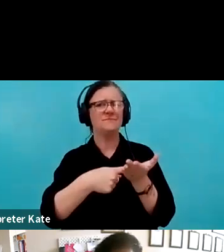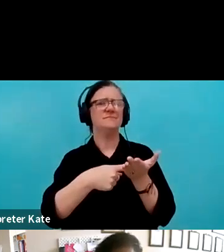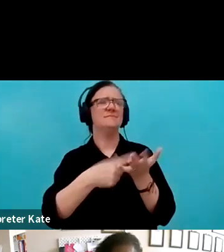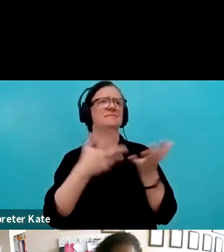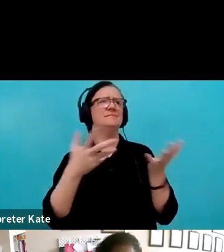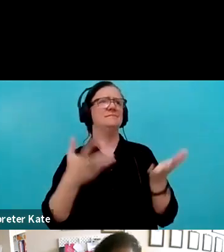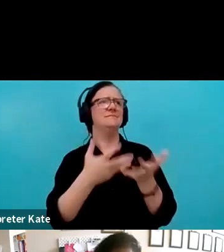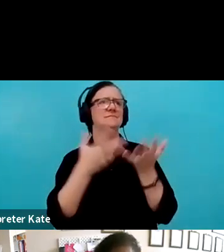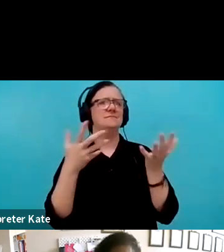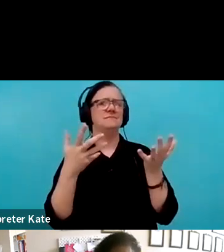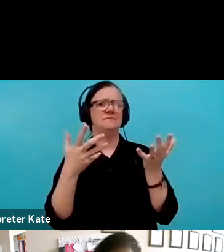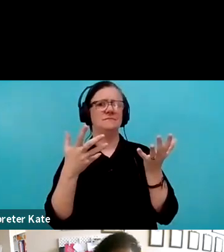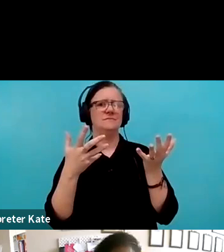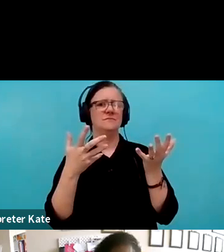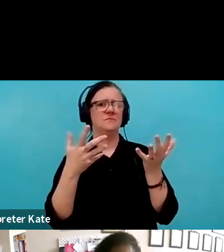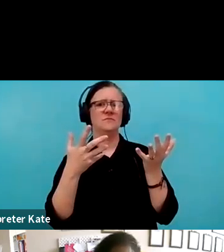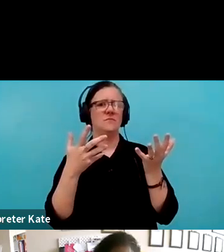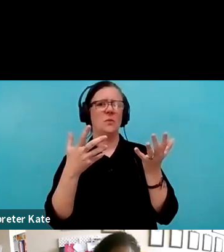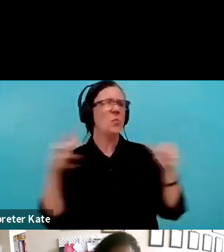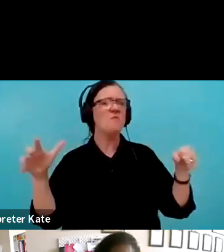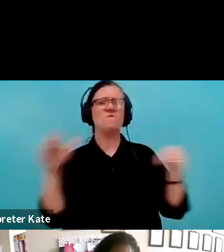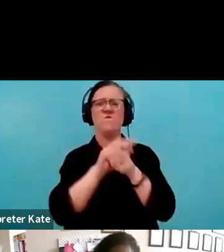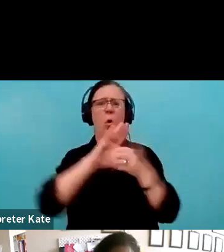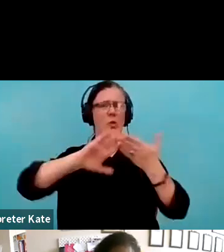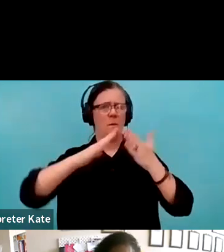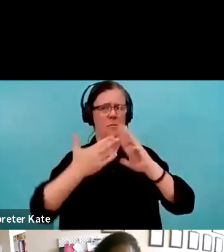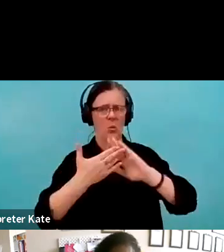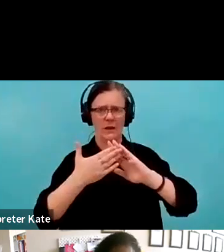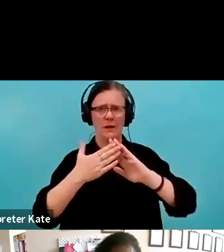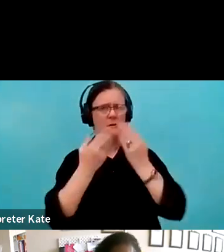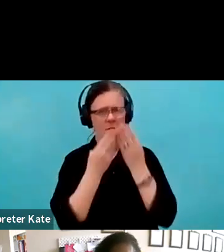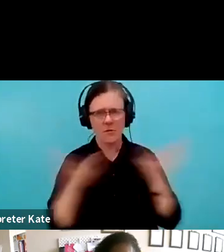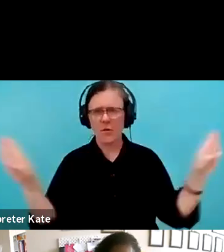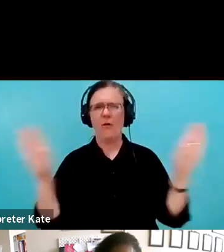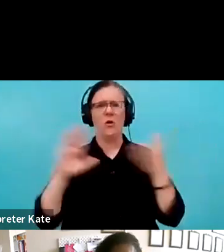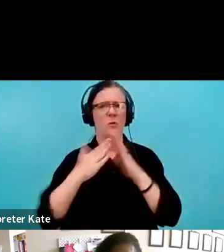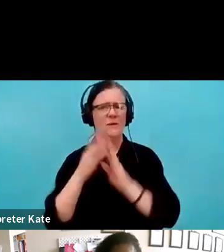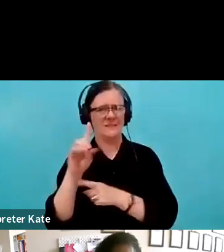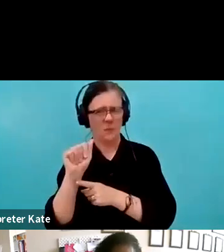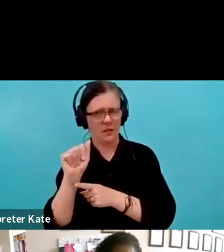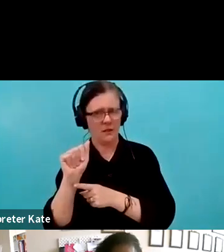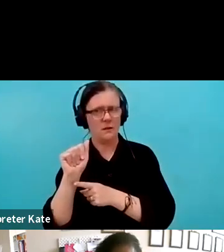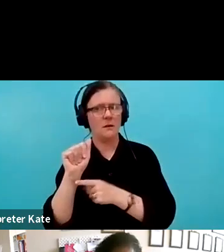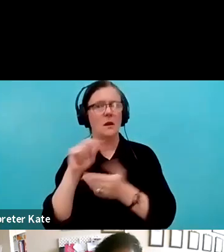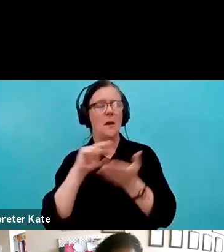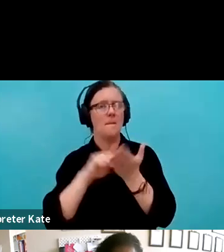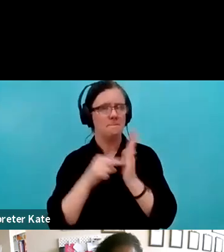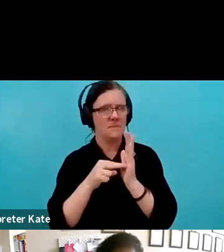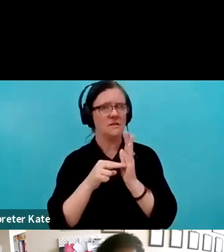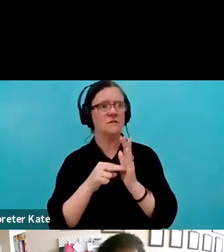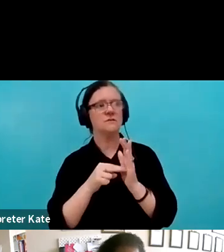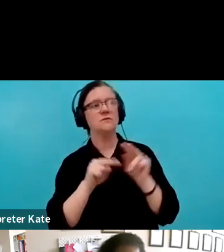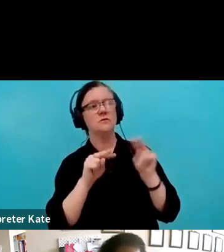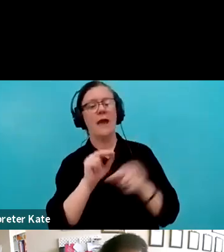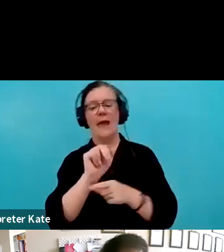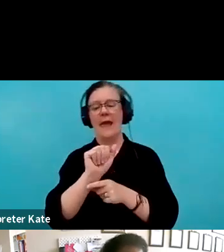the full community of people with disabilities. And that means looking out for